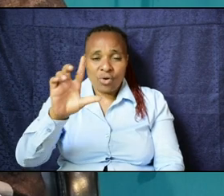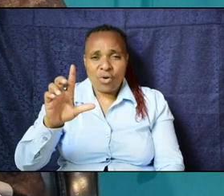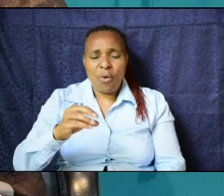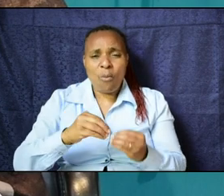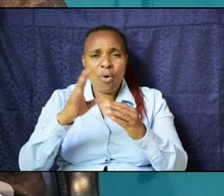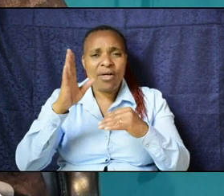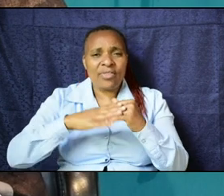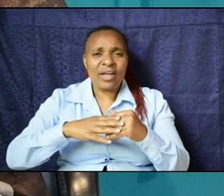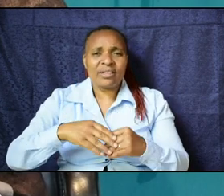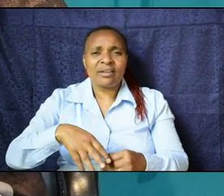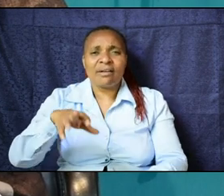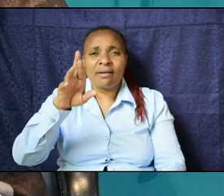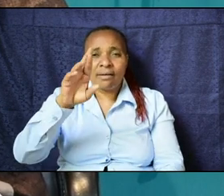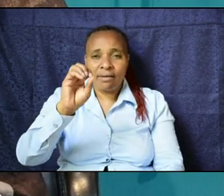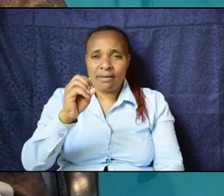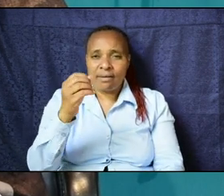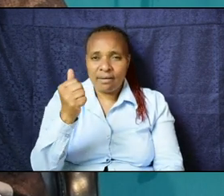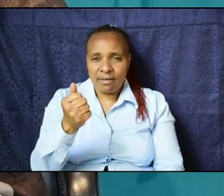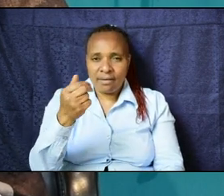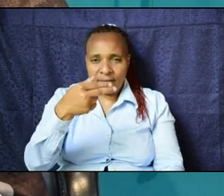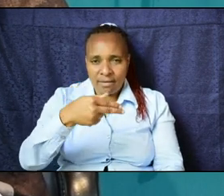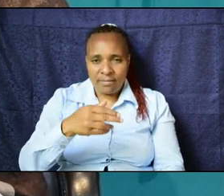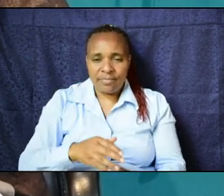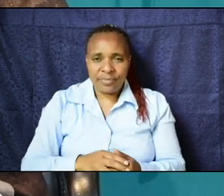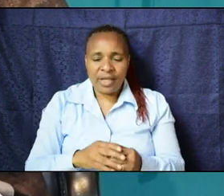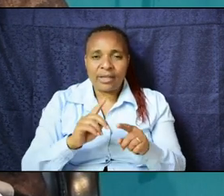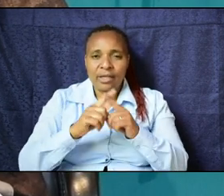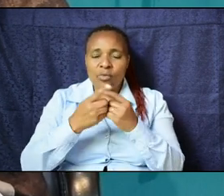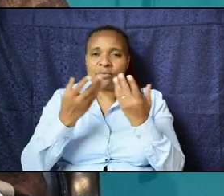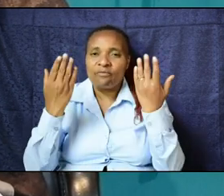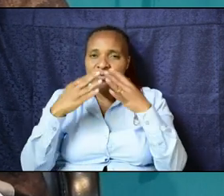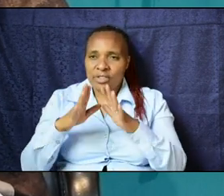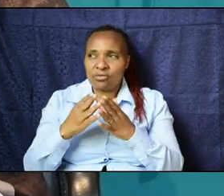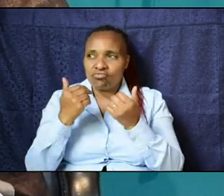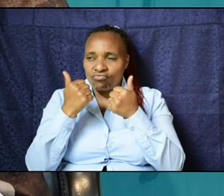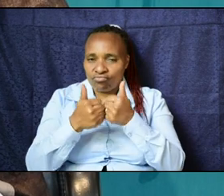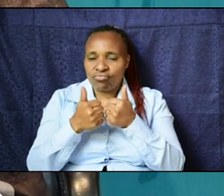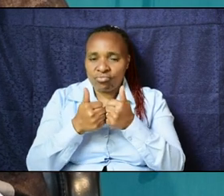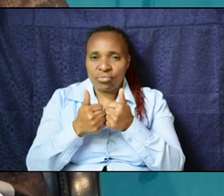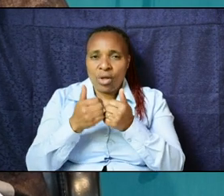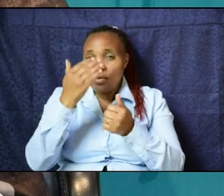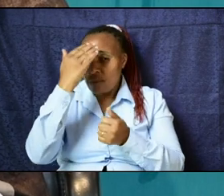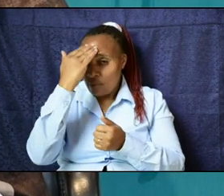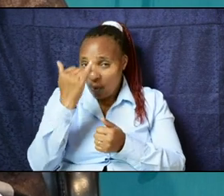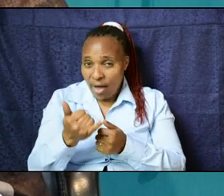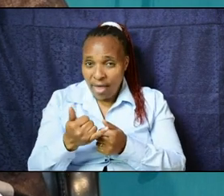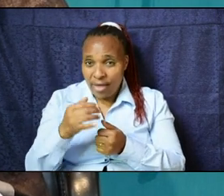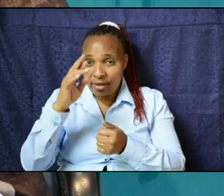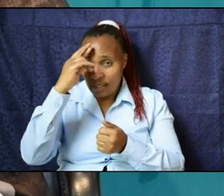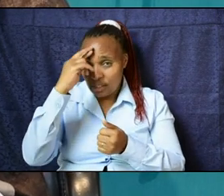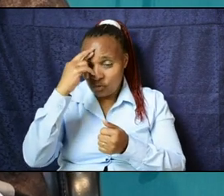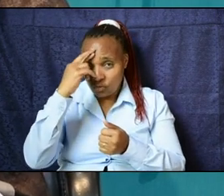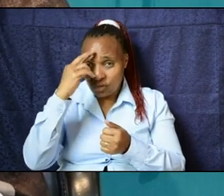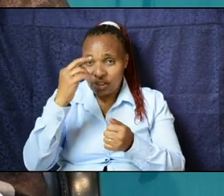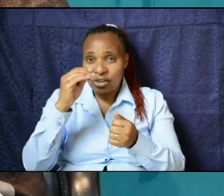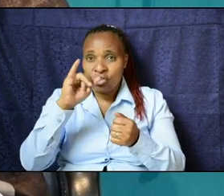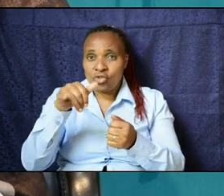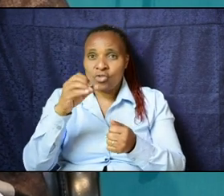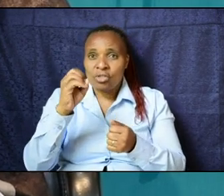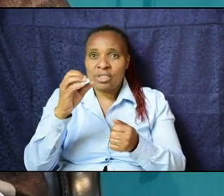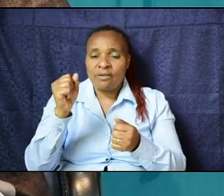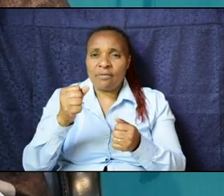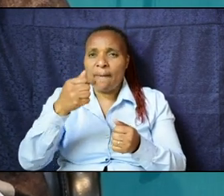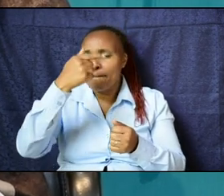perhaps we may also conclude safely that the reason why Jacob loved Joseph and Benjamin was it